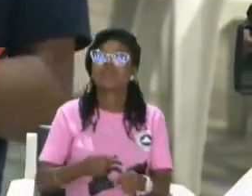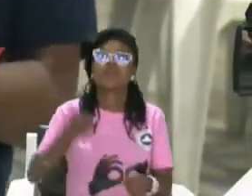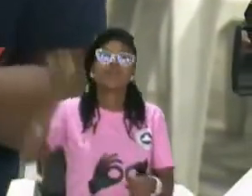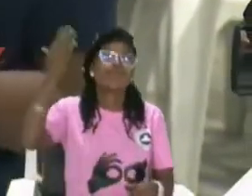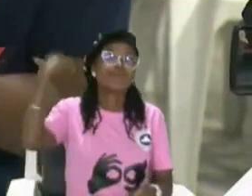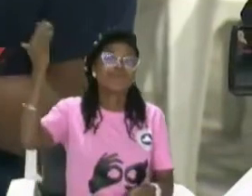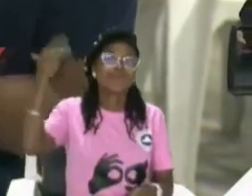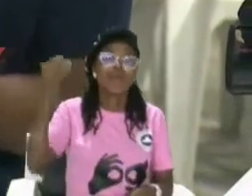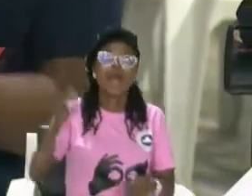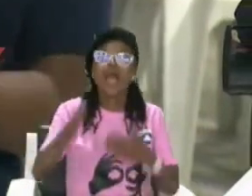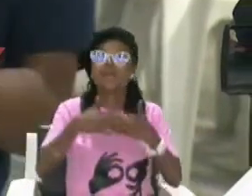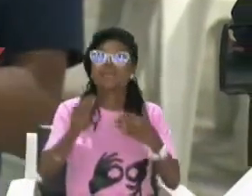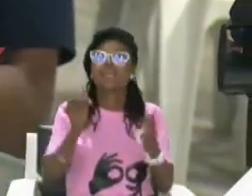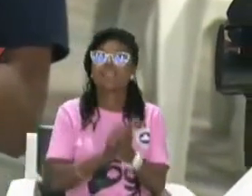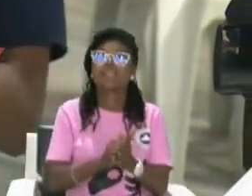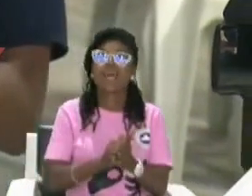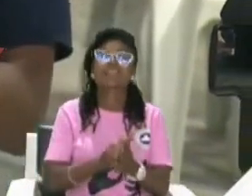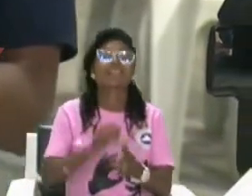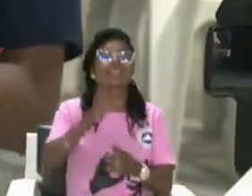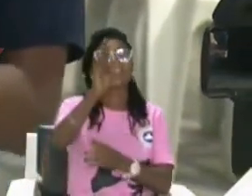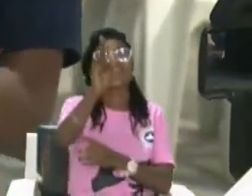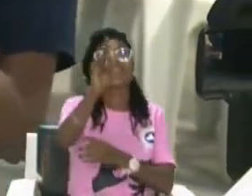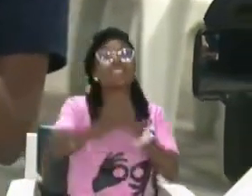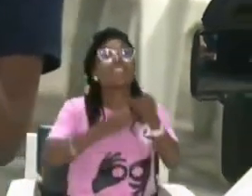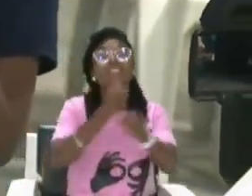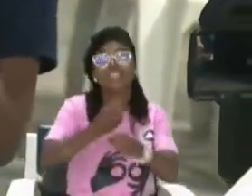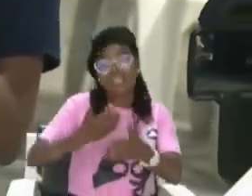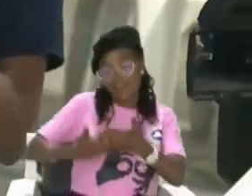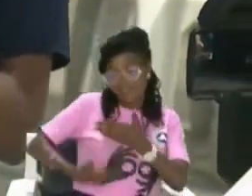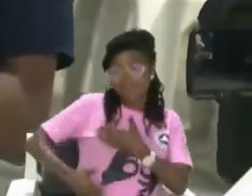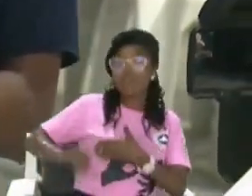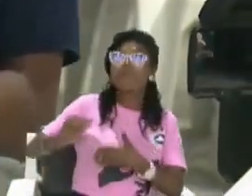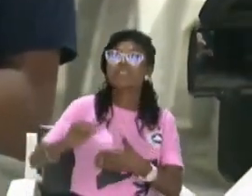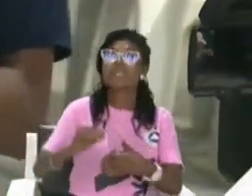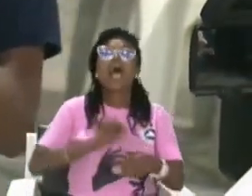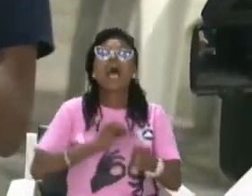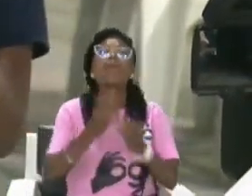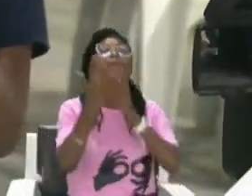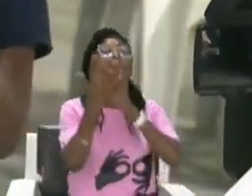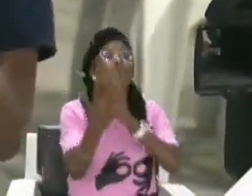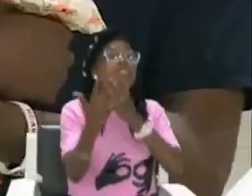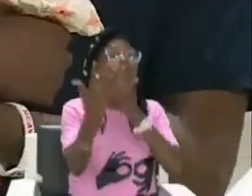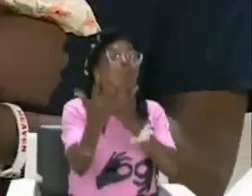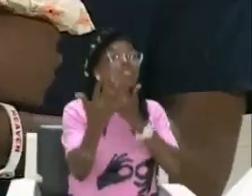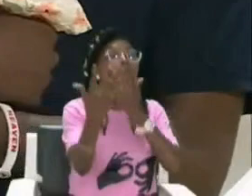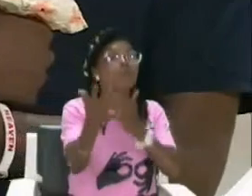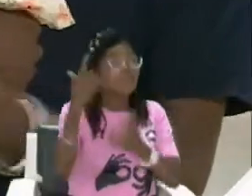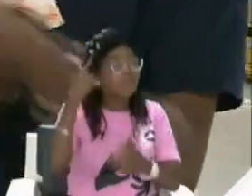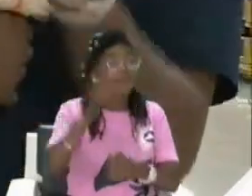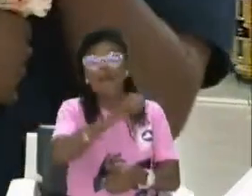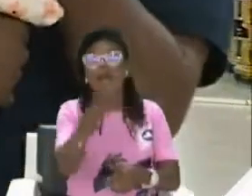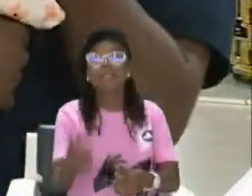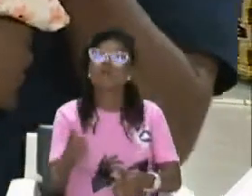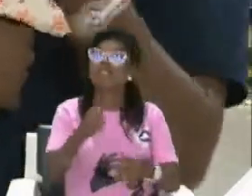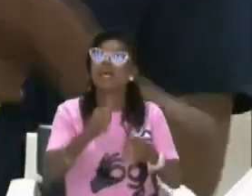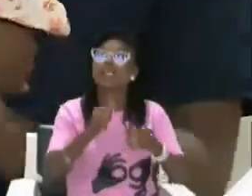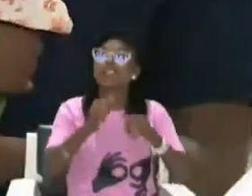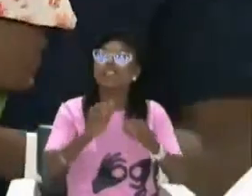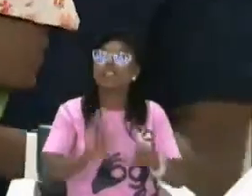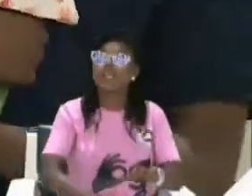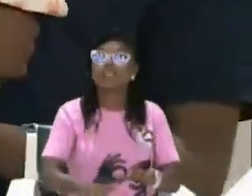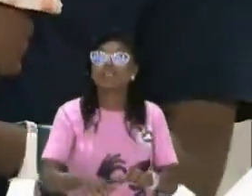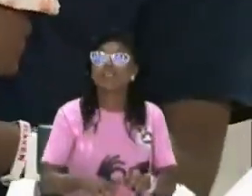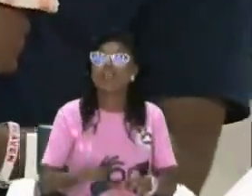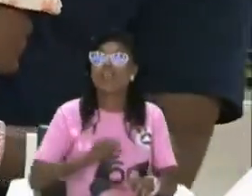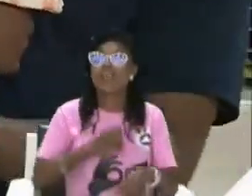fruit of the womb. It has been miscarriage to miscarriage, stillbirth to stillbirth, until me and my husband decided to go for IVF.